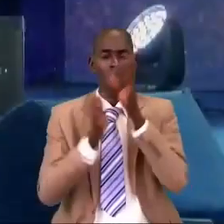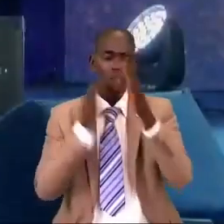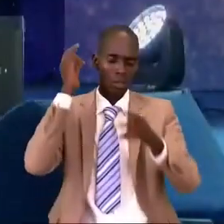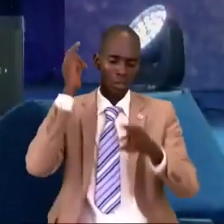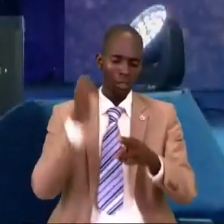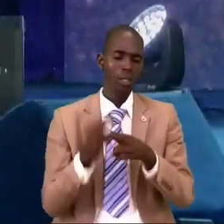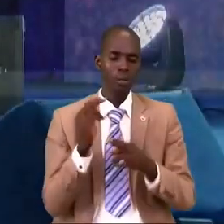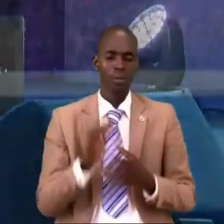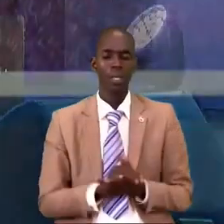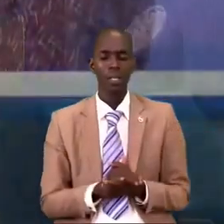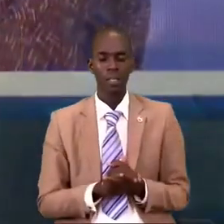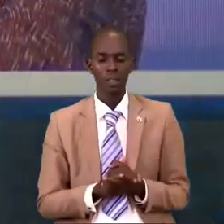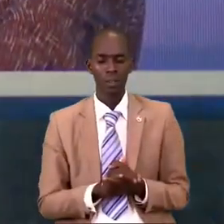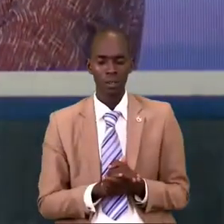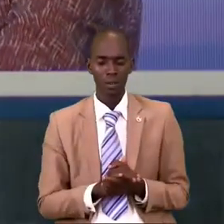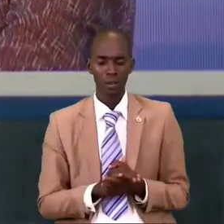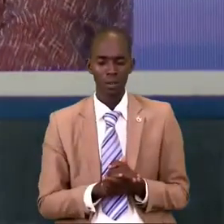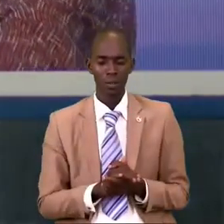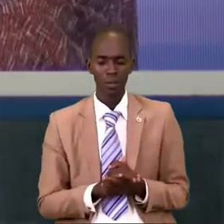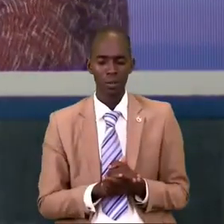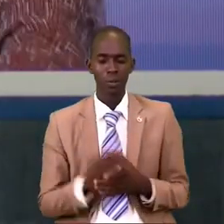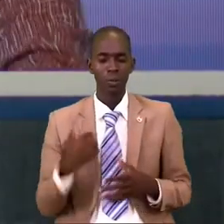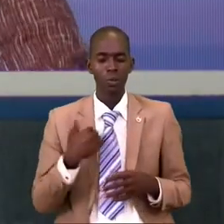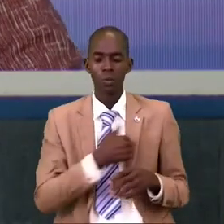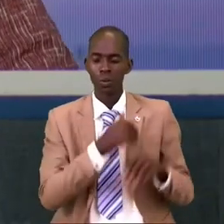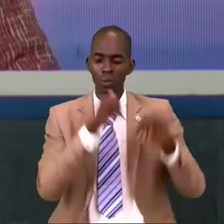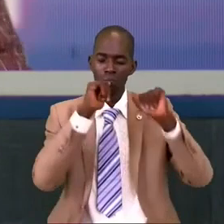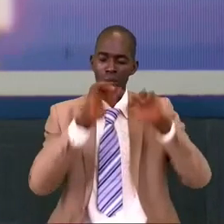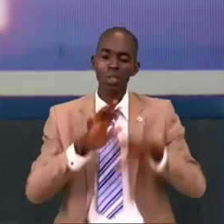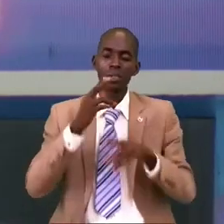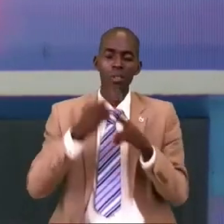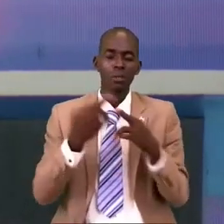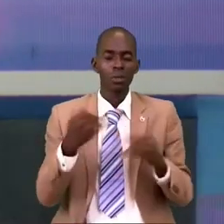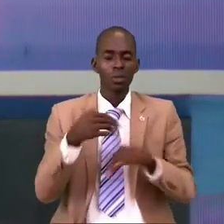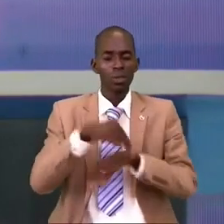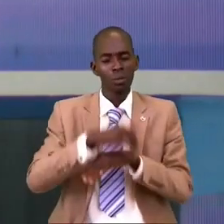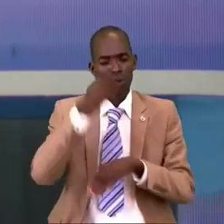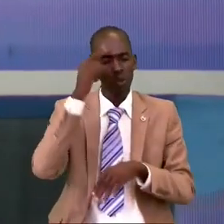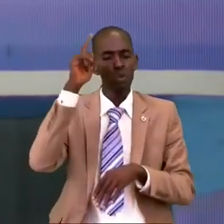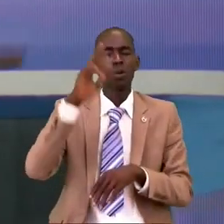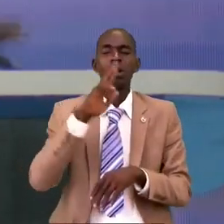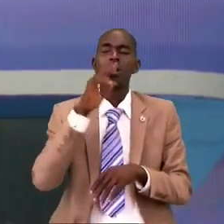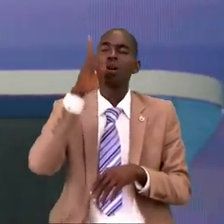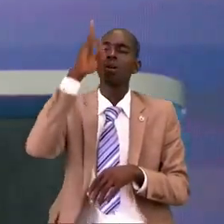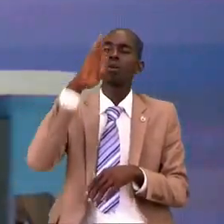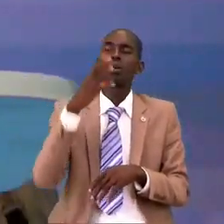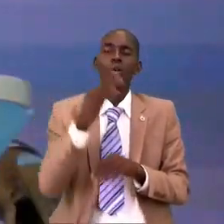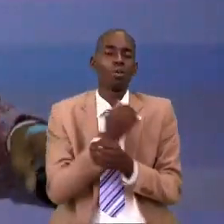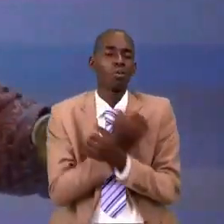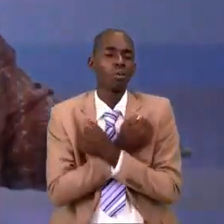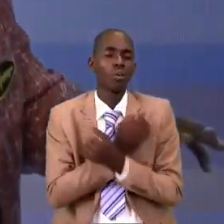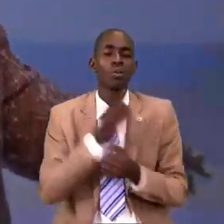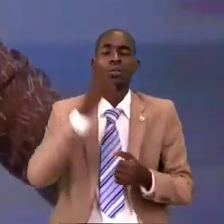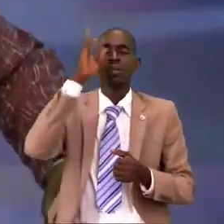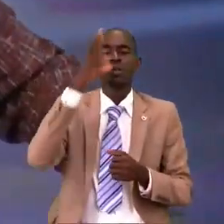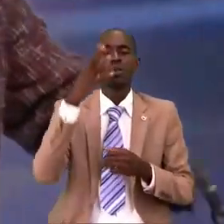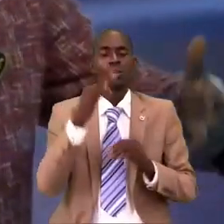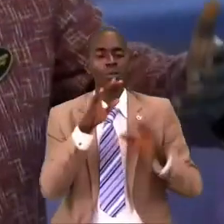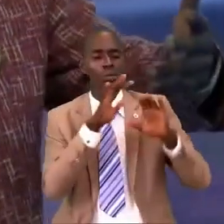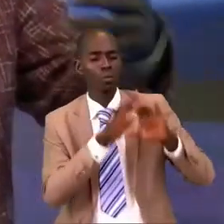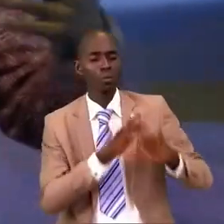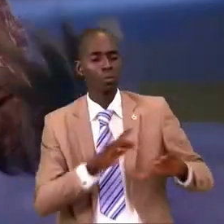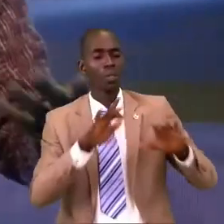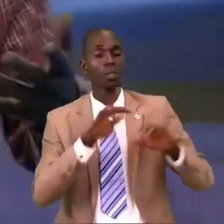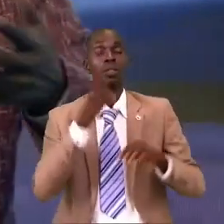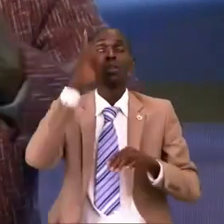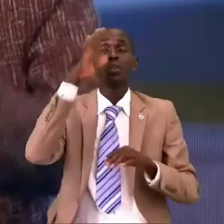of compassion, a God that has pity, a God of mercy. And Lord, tonight we pray you